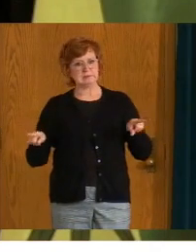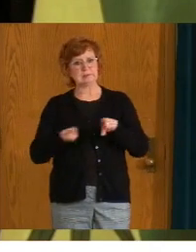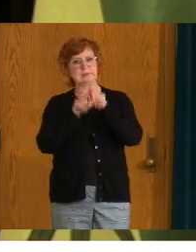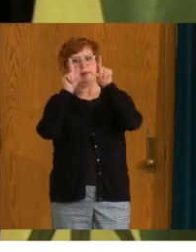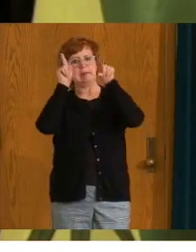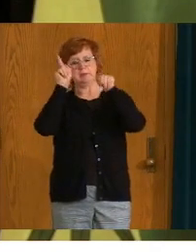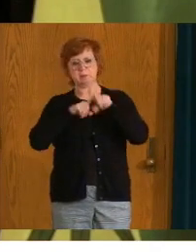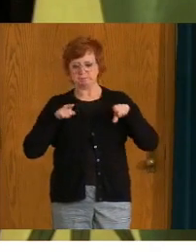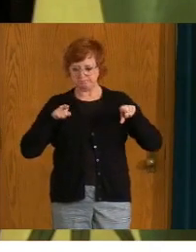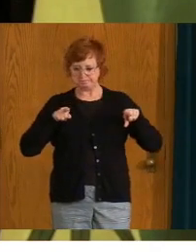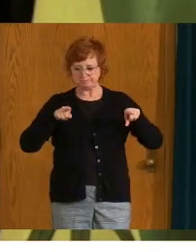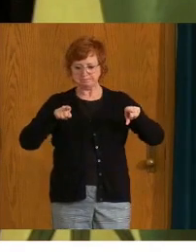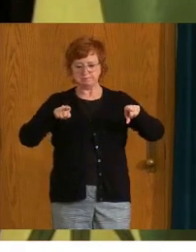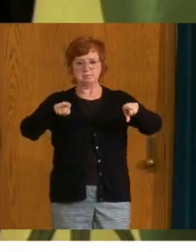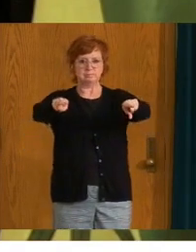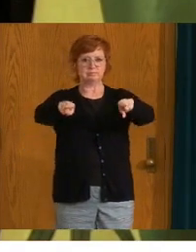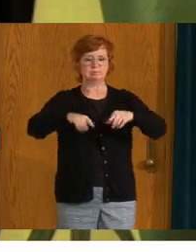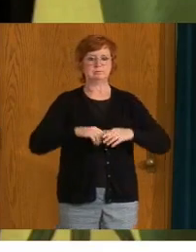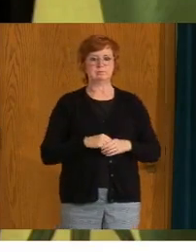continuing with our second dose strategy. We have